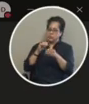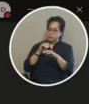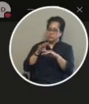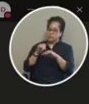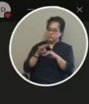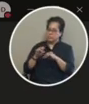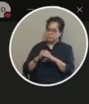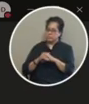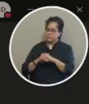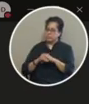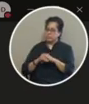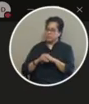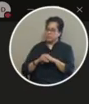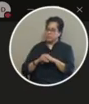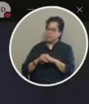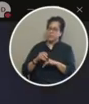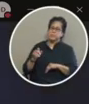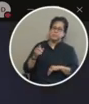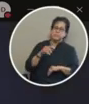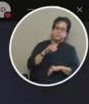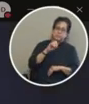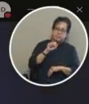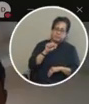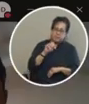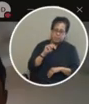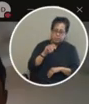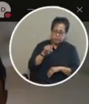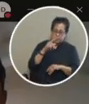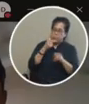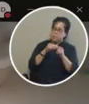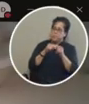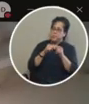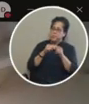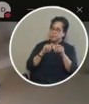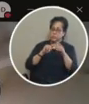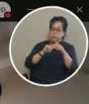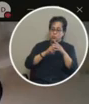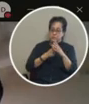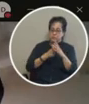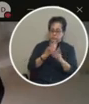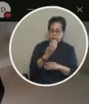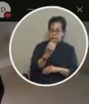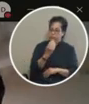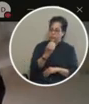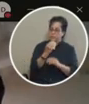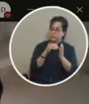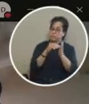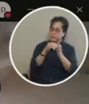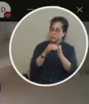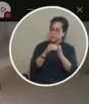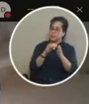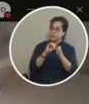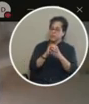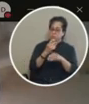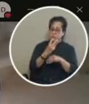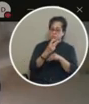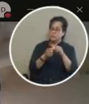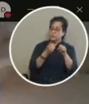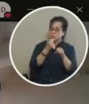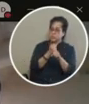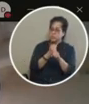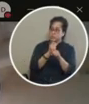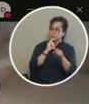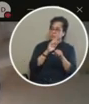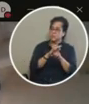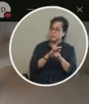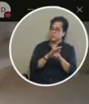that? Yes, Representative. If you remember, the original allocation of $14 million was approved for a 2-year